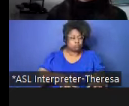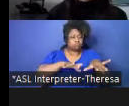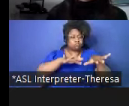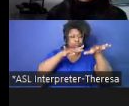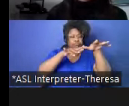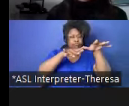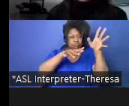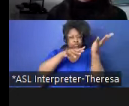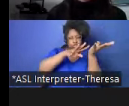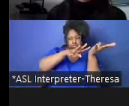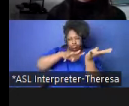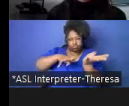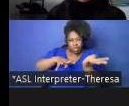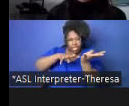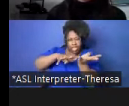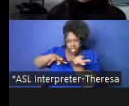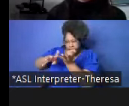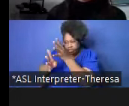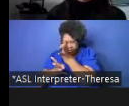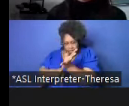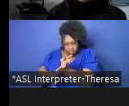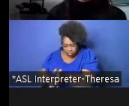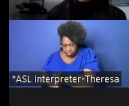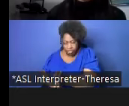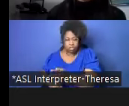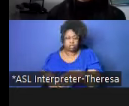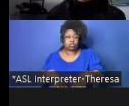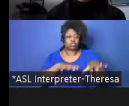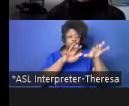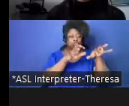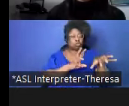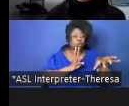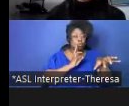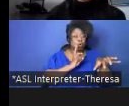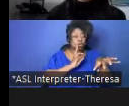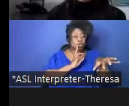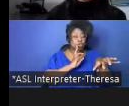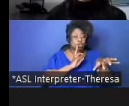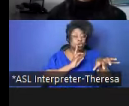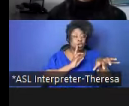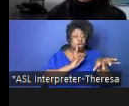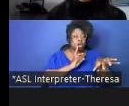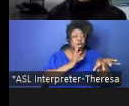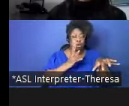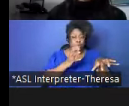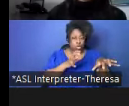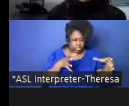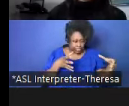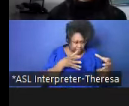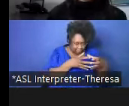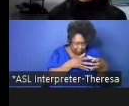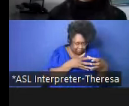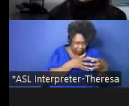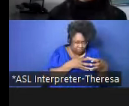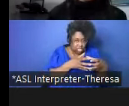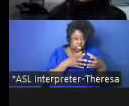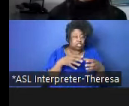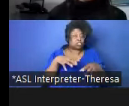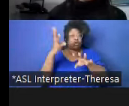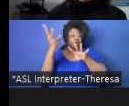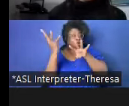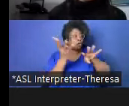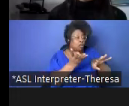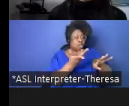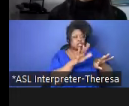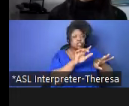to find ways to separate stormwater and redirect it, it can be a really good opportunity